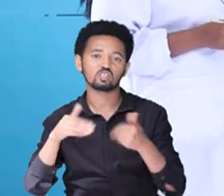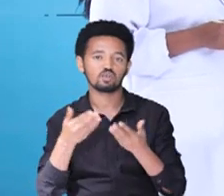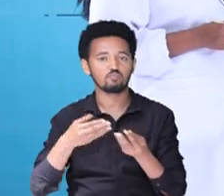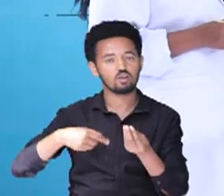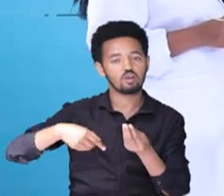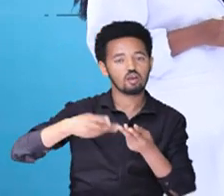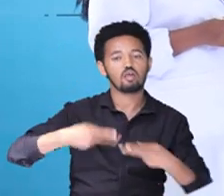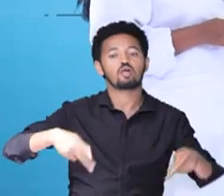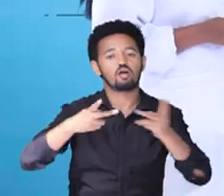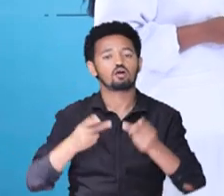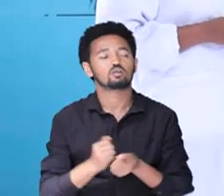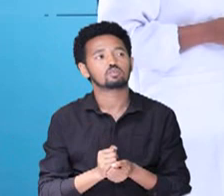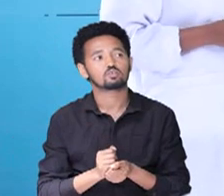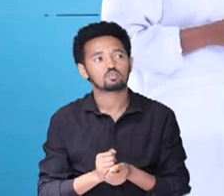area.